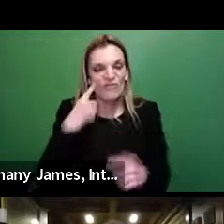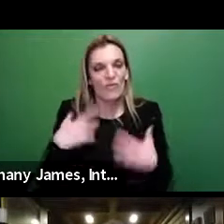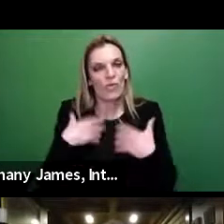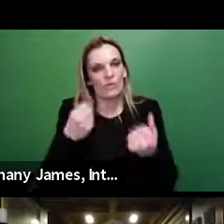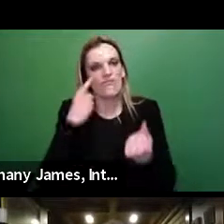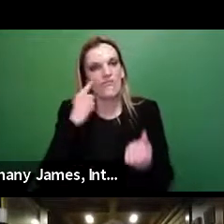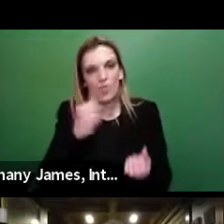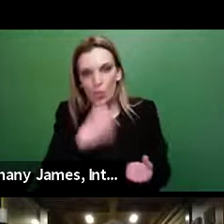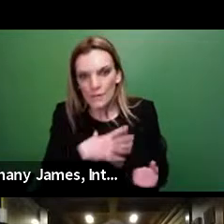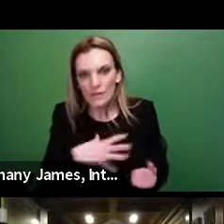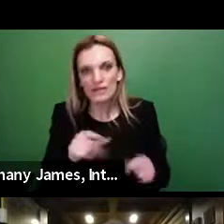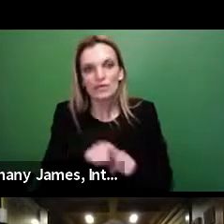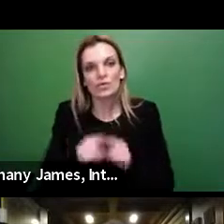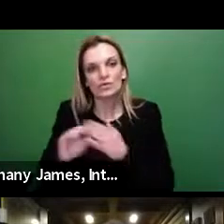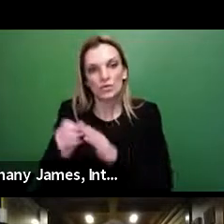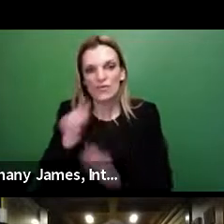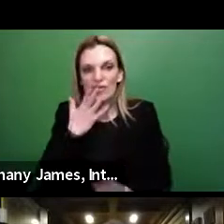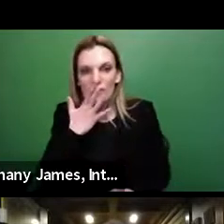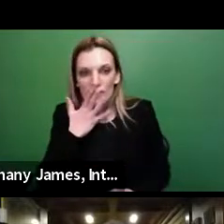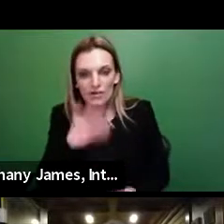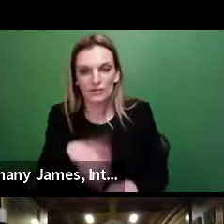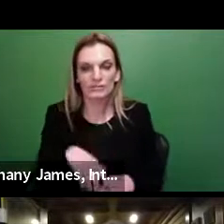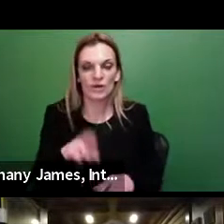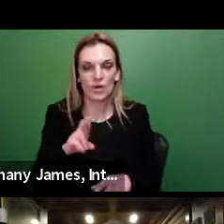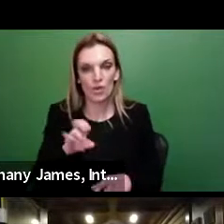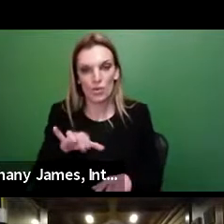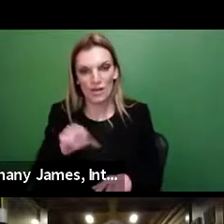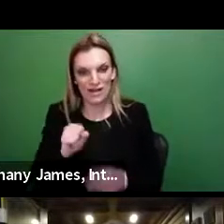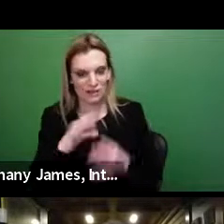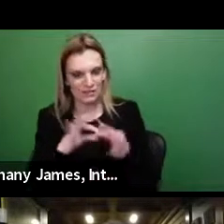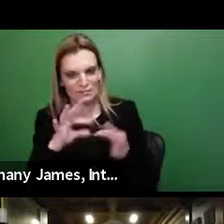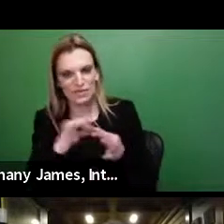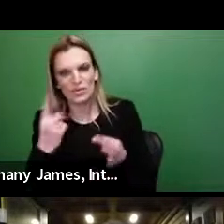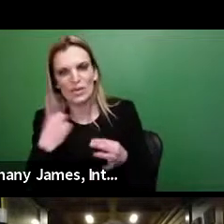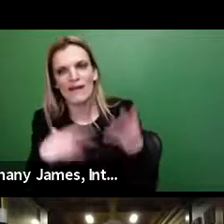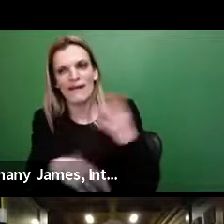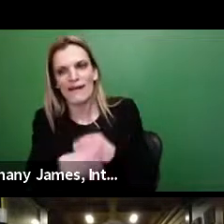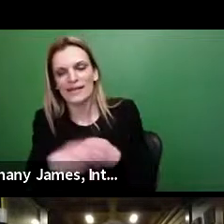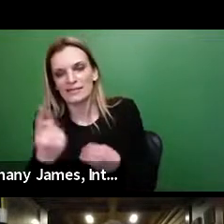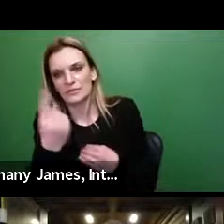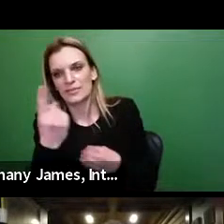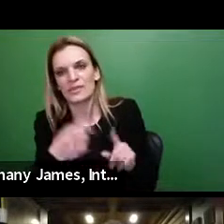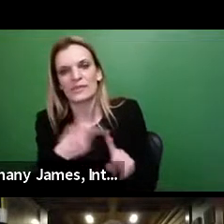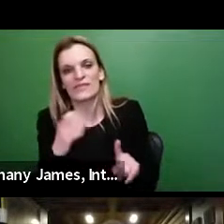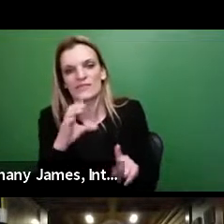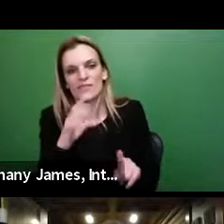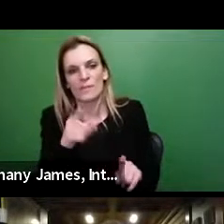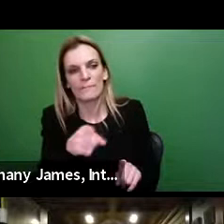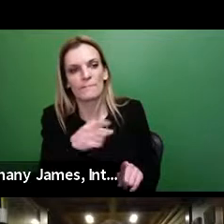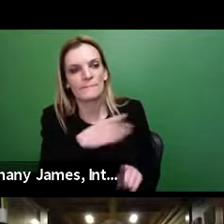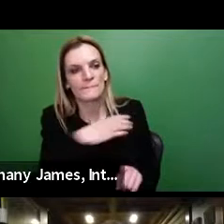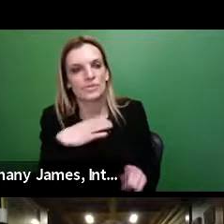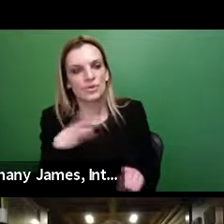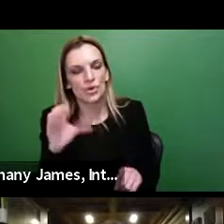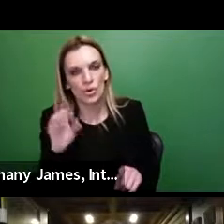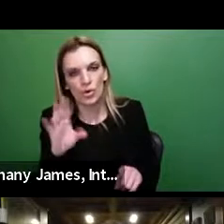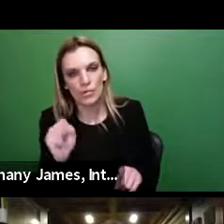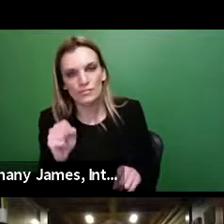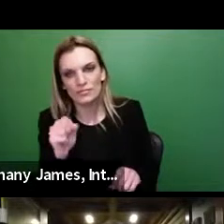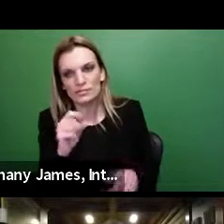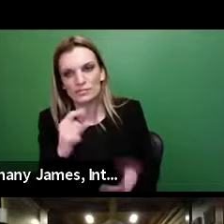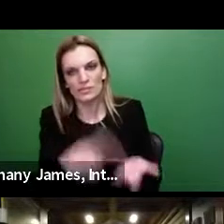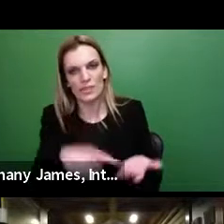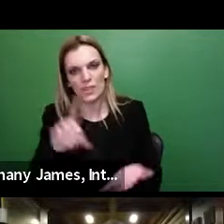as communities of color. And I just want to mention something Commissioner Combs did mention about the DACA